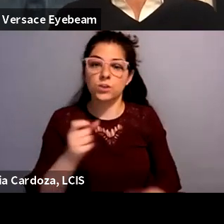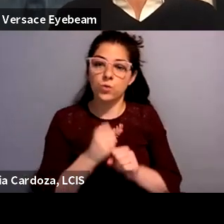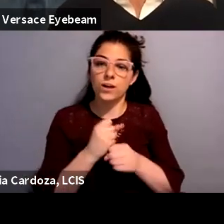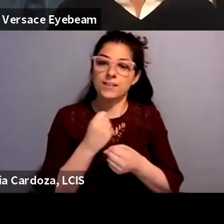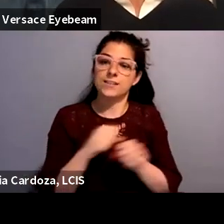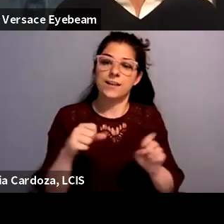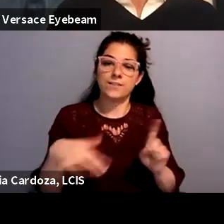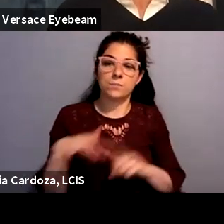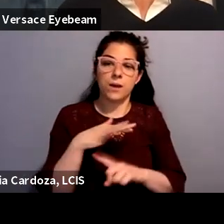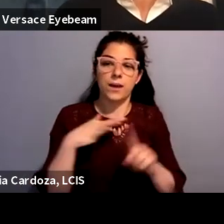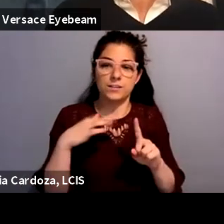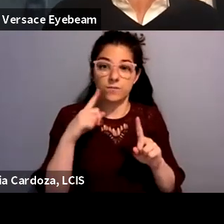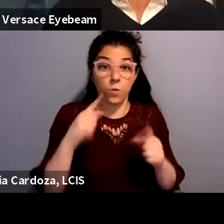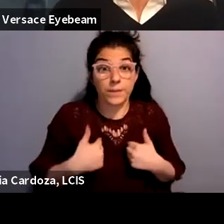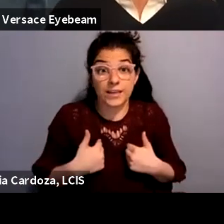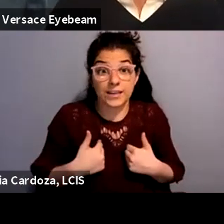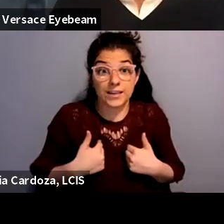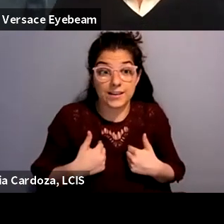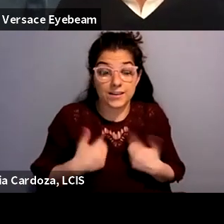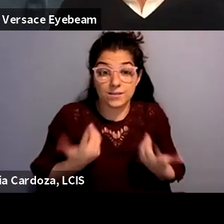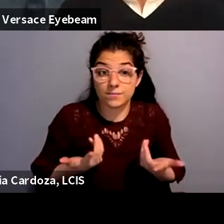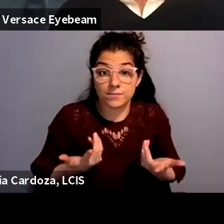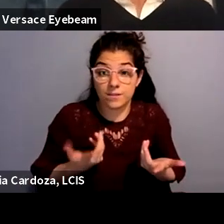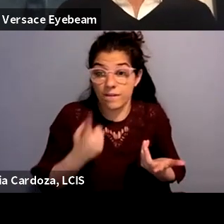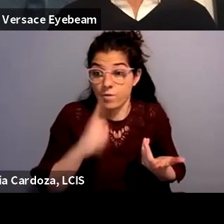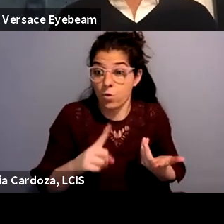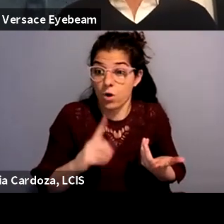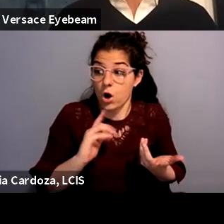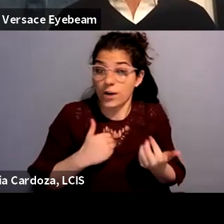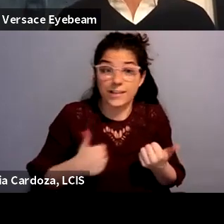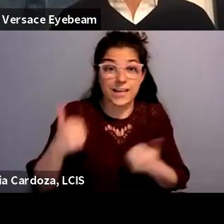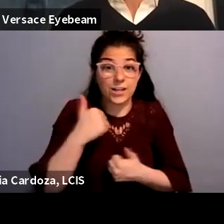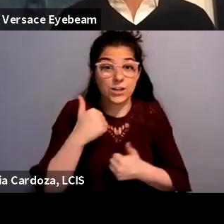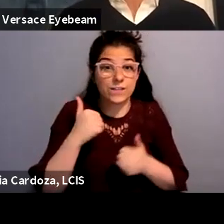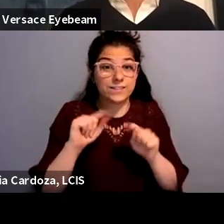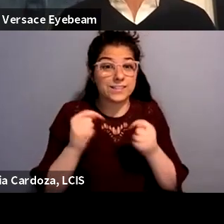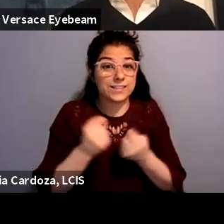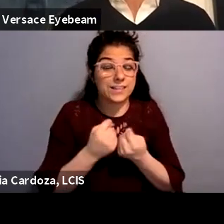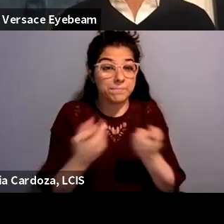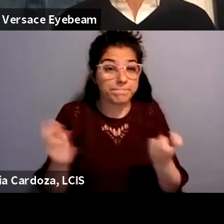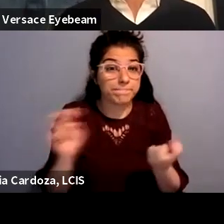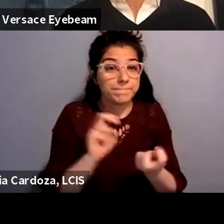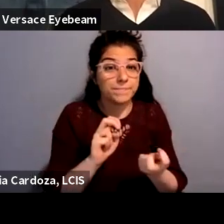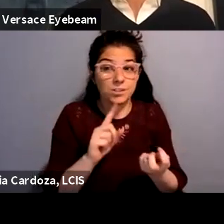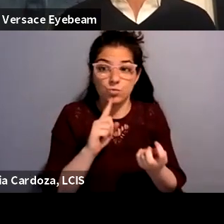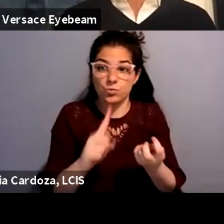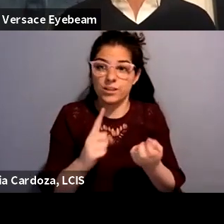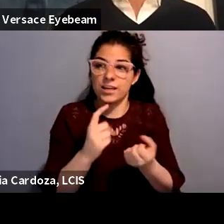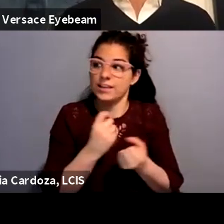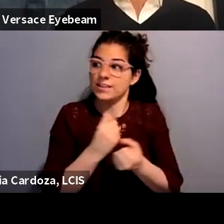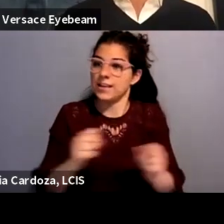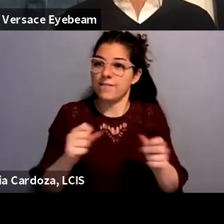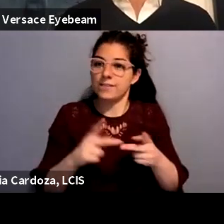space for me mm-hmm. and for our executive team, you know, to just really a safe space to